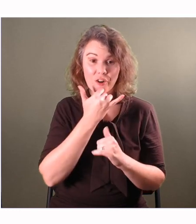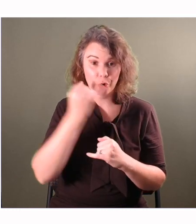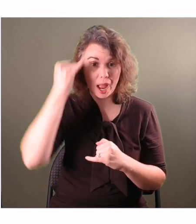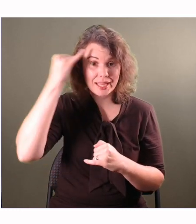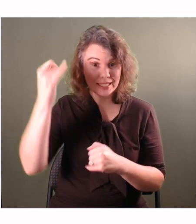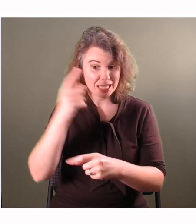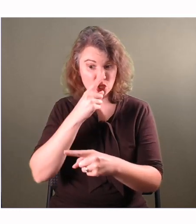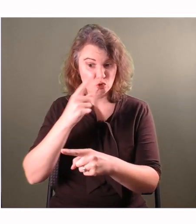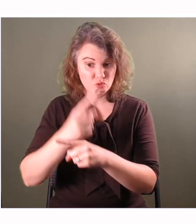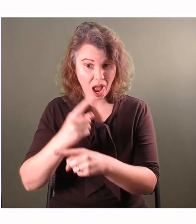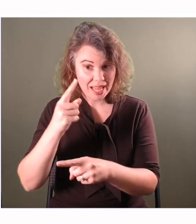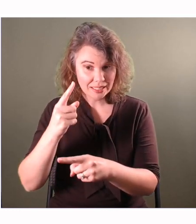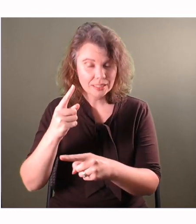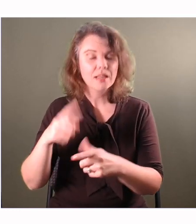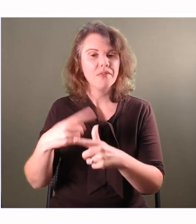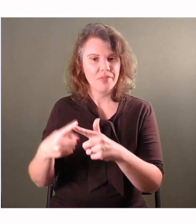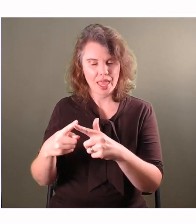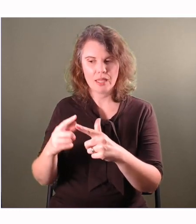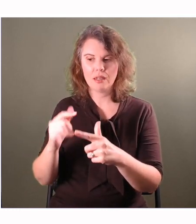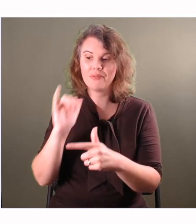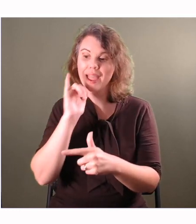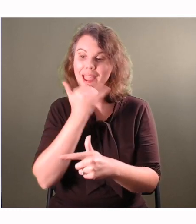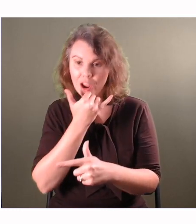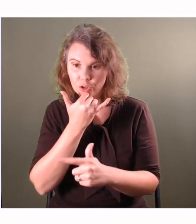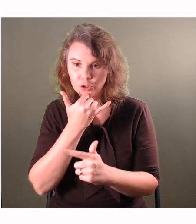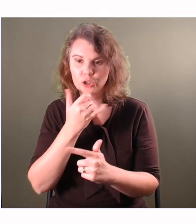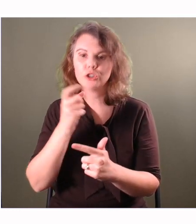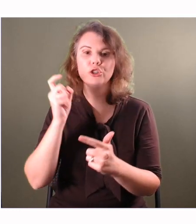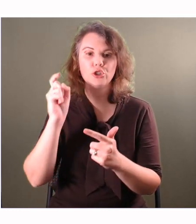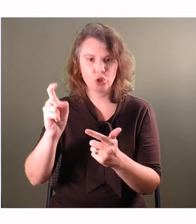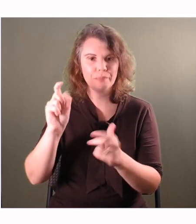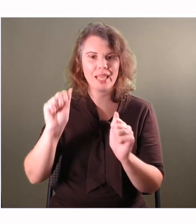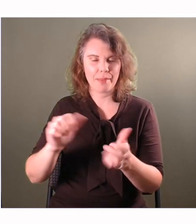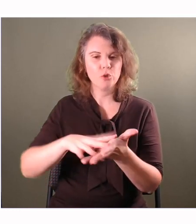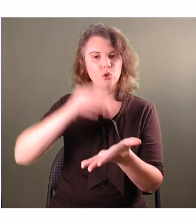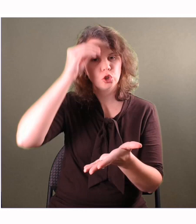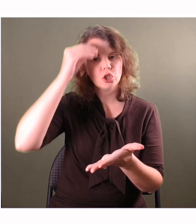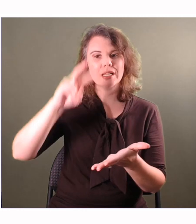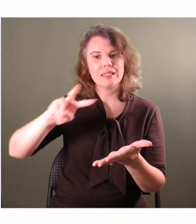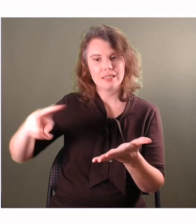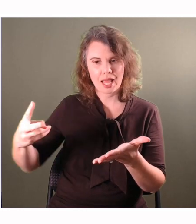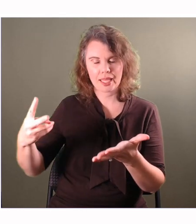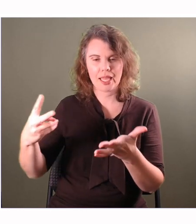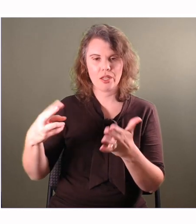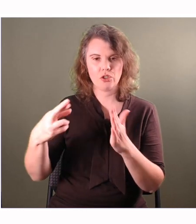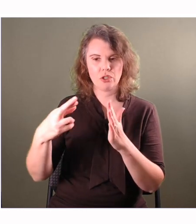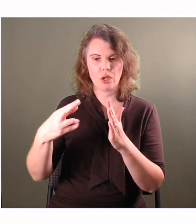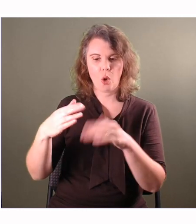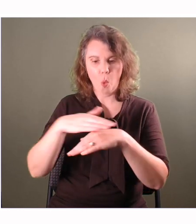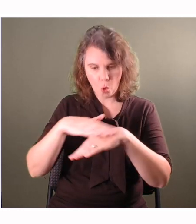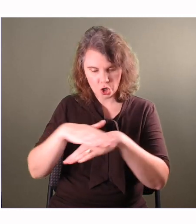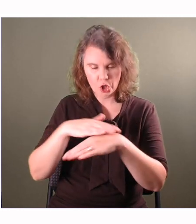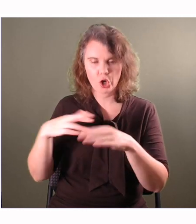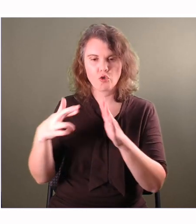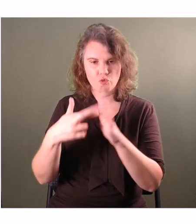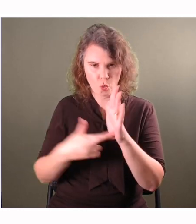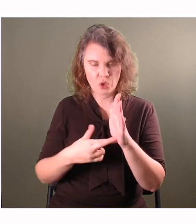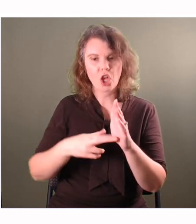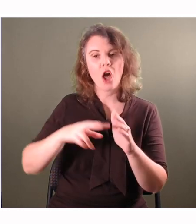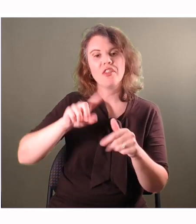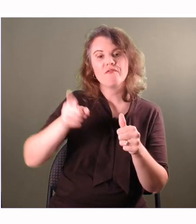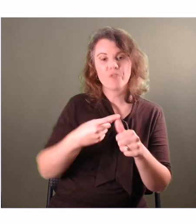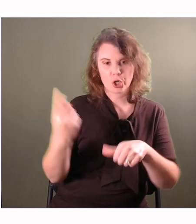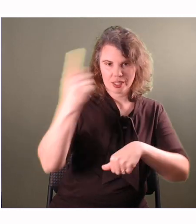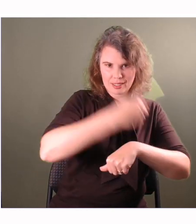right, that they should be able to learn the second order rules on the first day. So here's the data that I've already